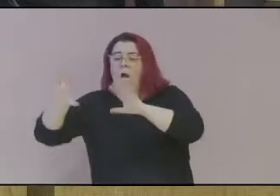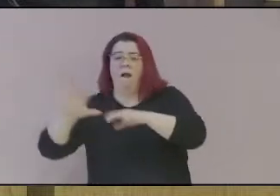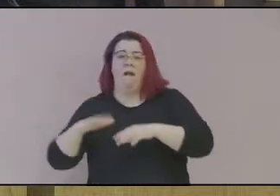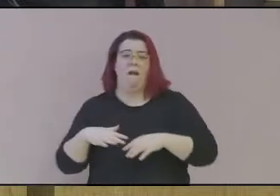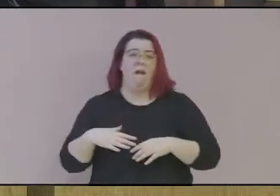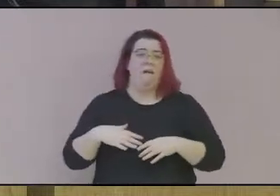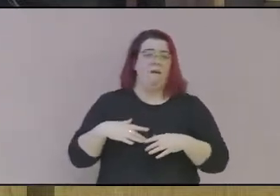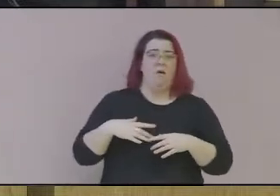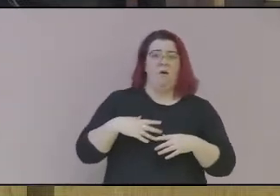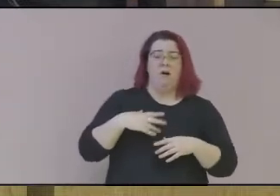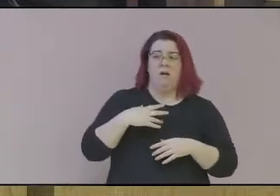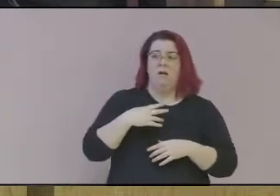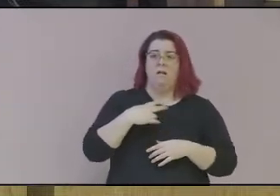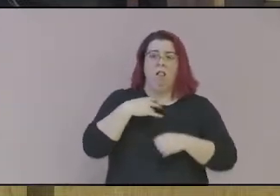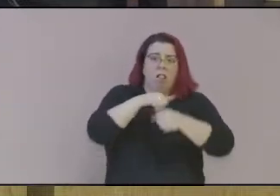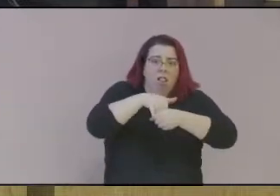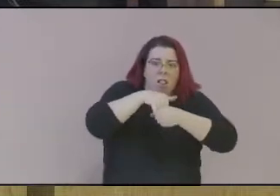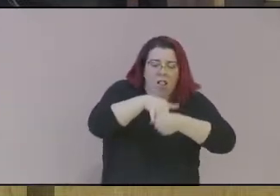you know,